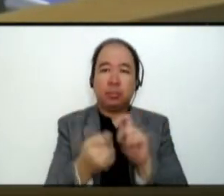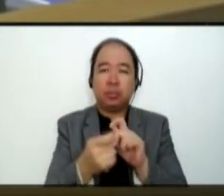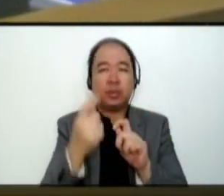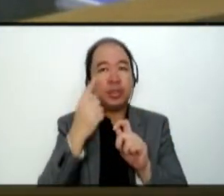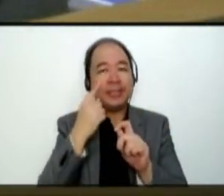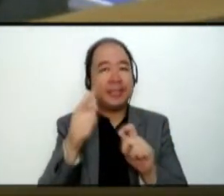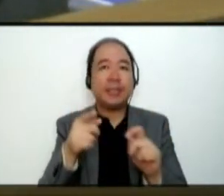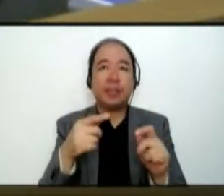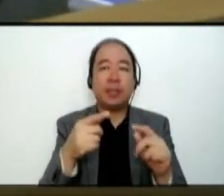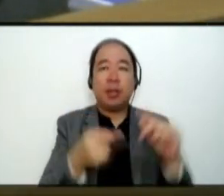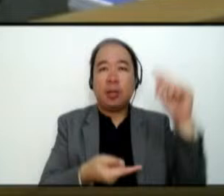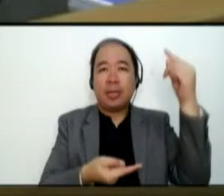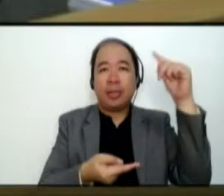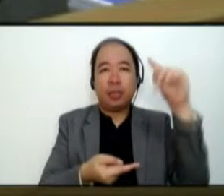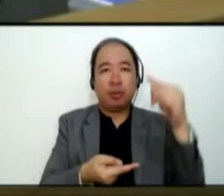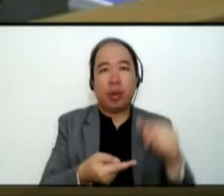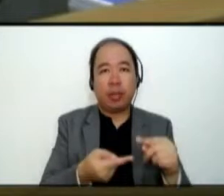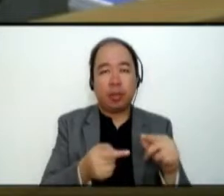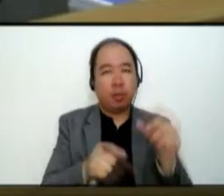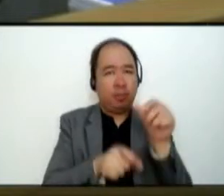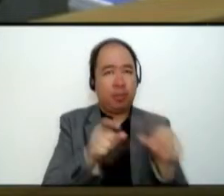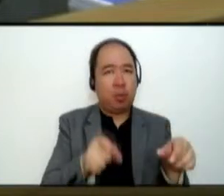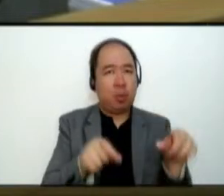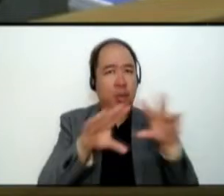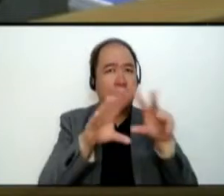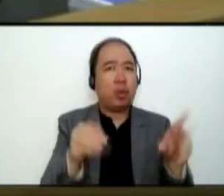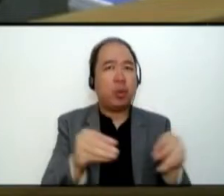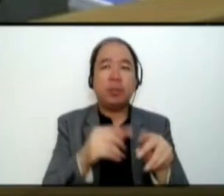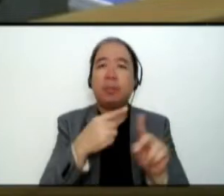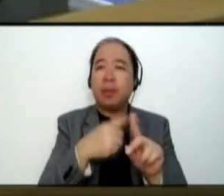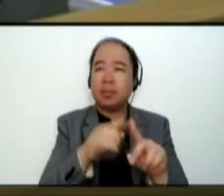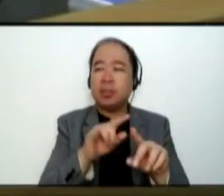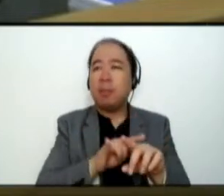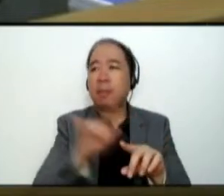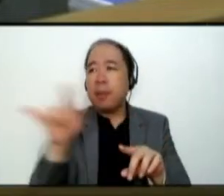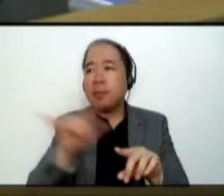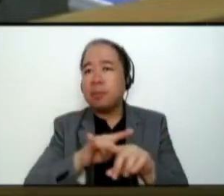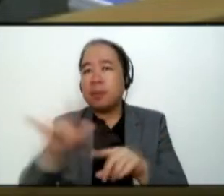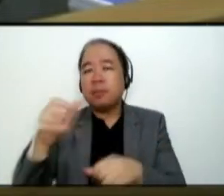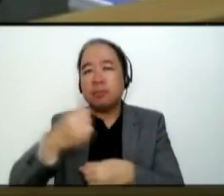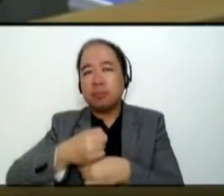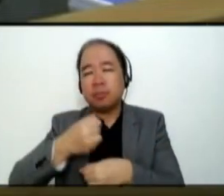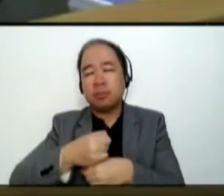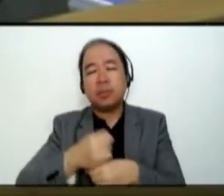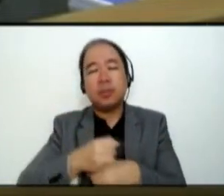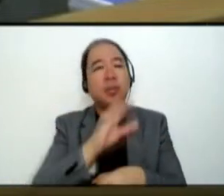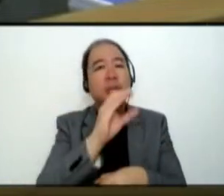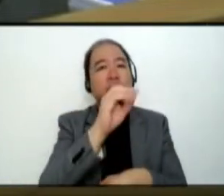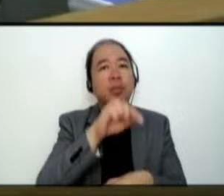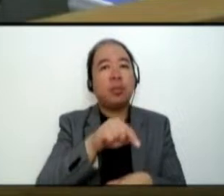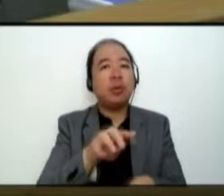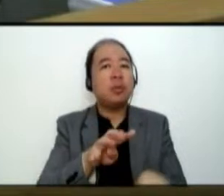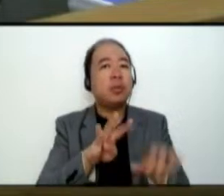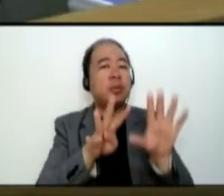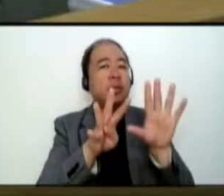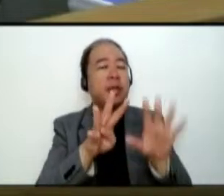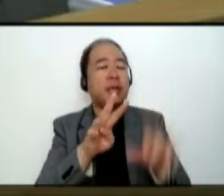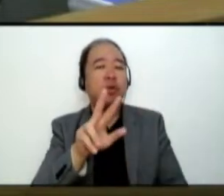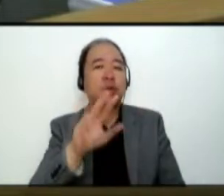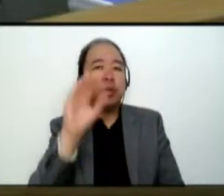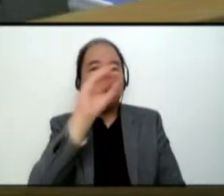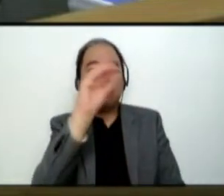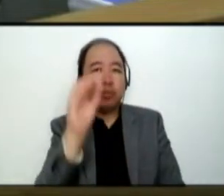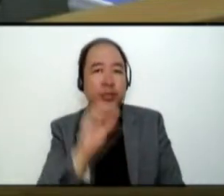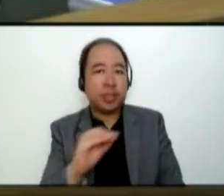migration. As per recent census, the population growth is just 0.93%. Many households have now only elderly